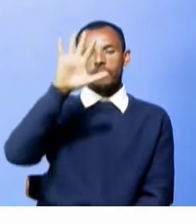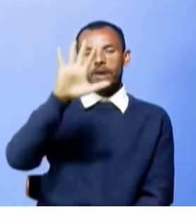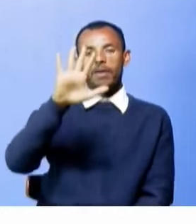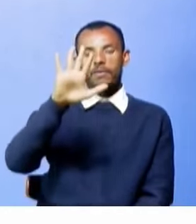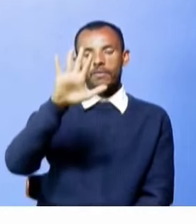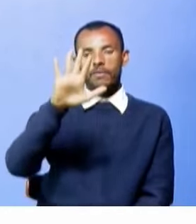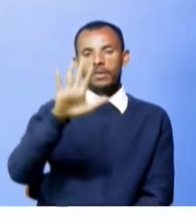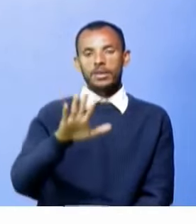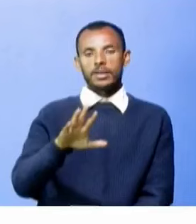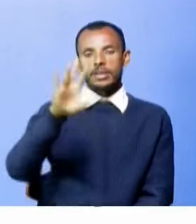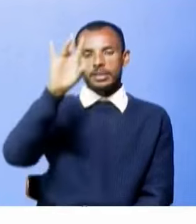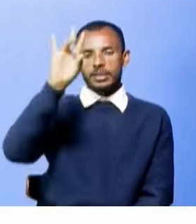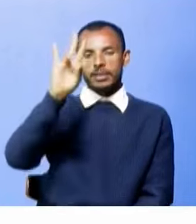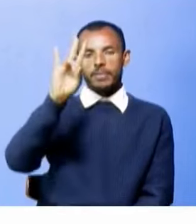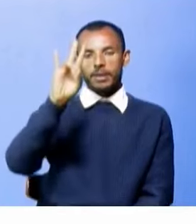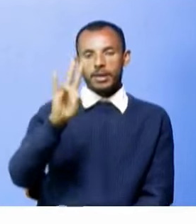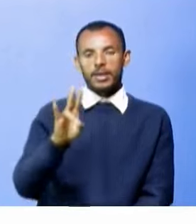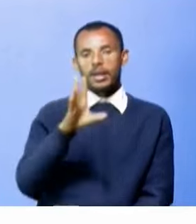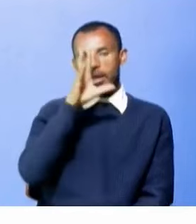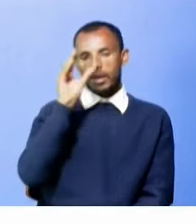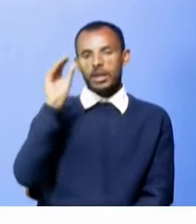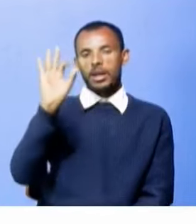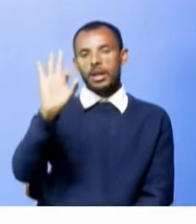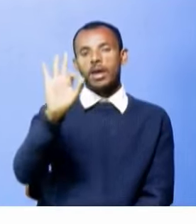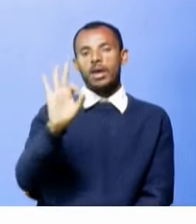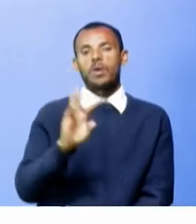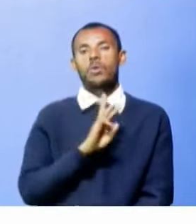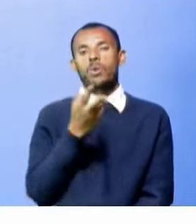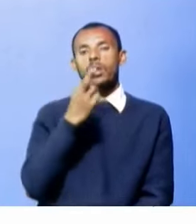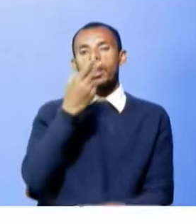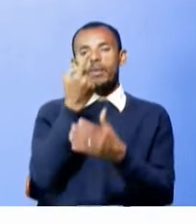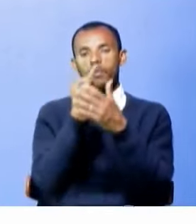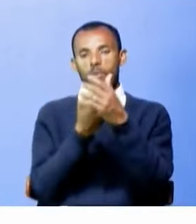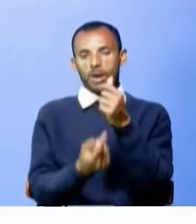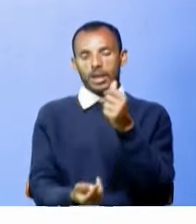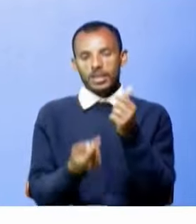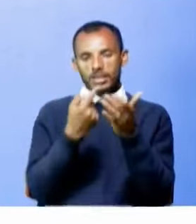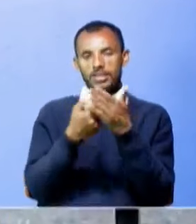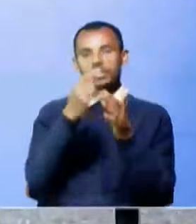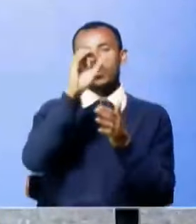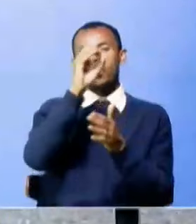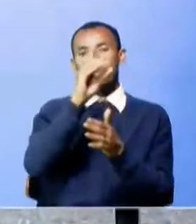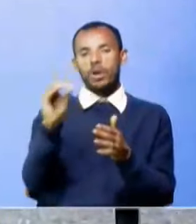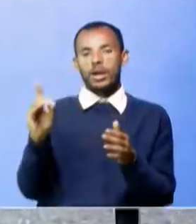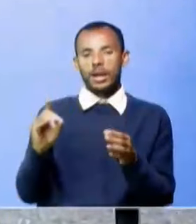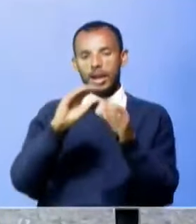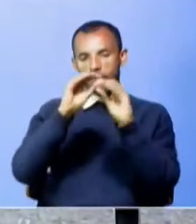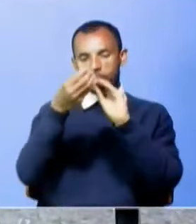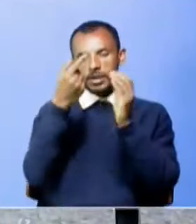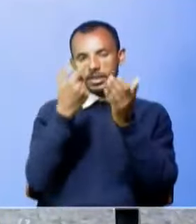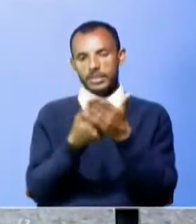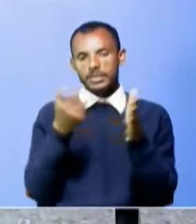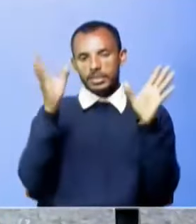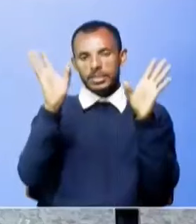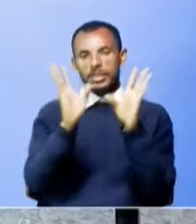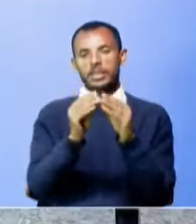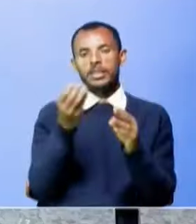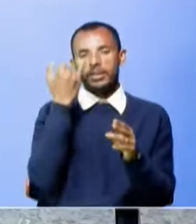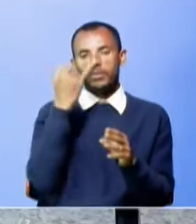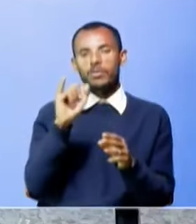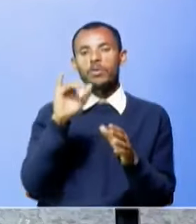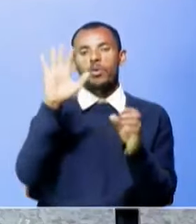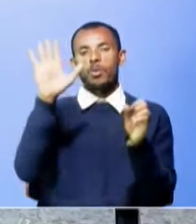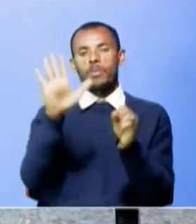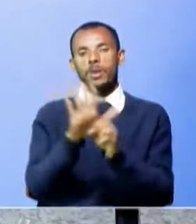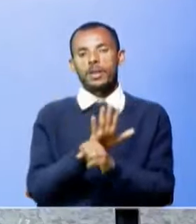5, 7, 9. We have only these odd numbers in this set. Okay, if you